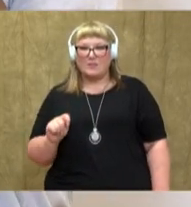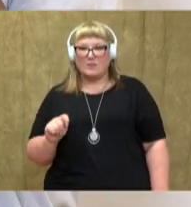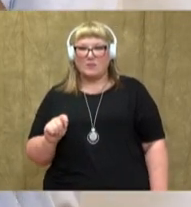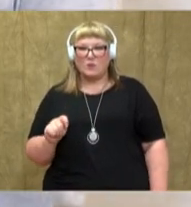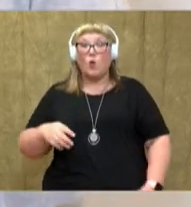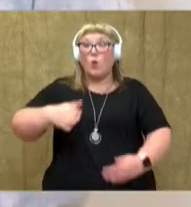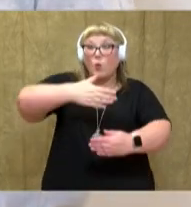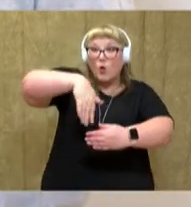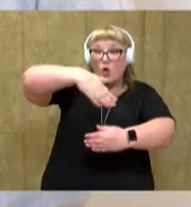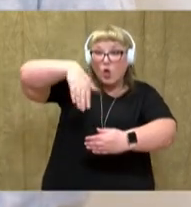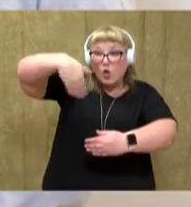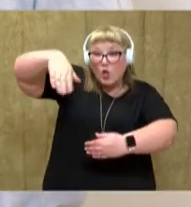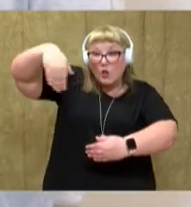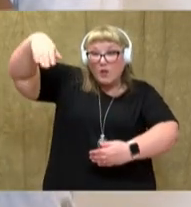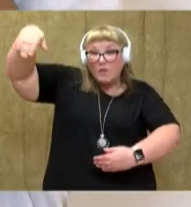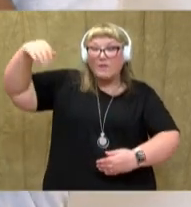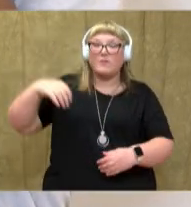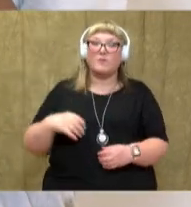Whirl.